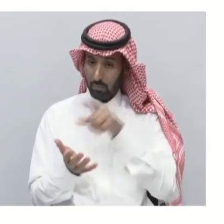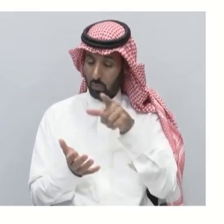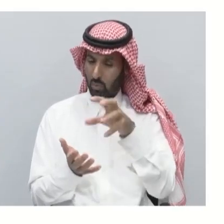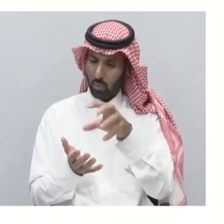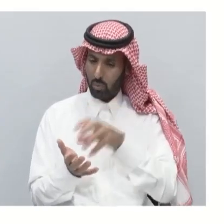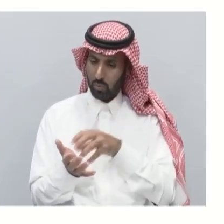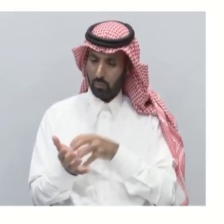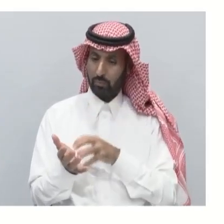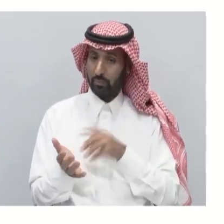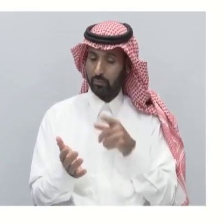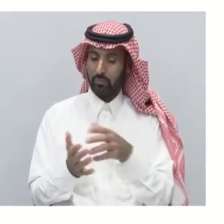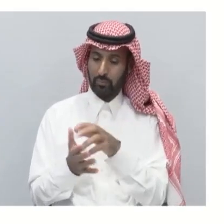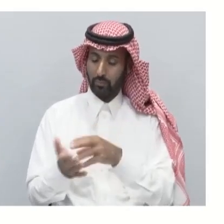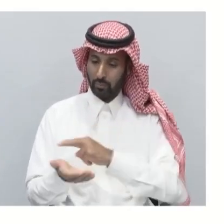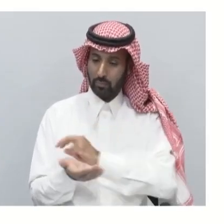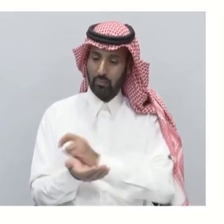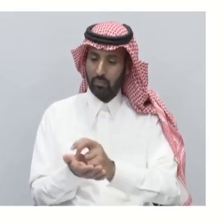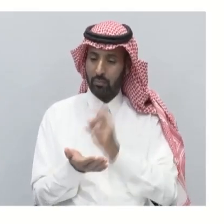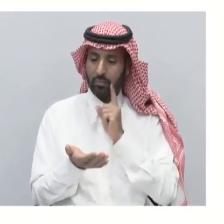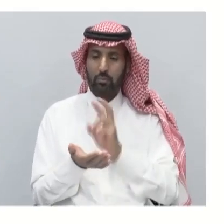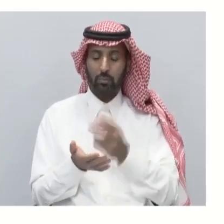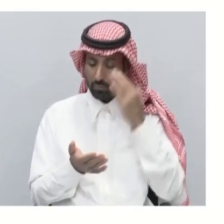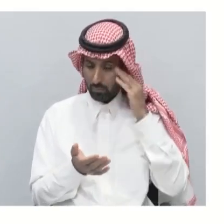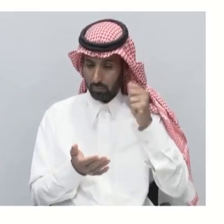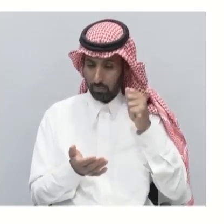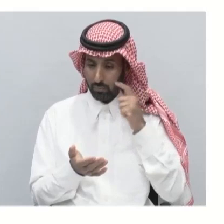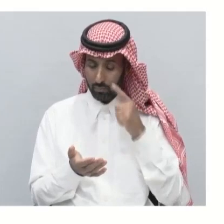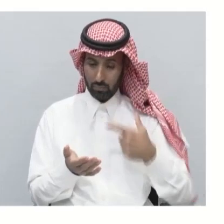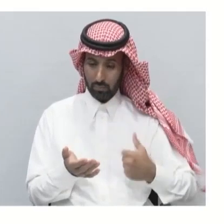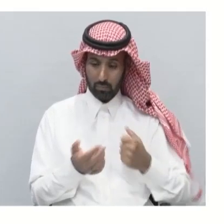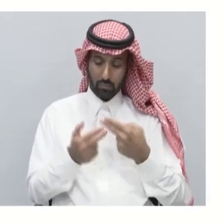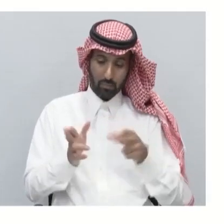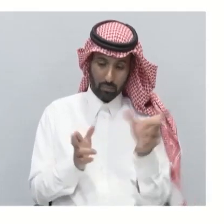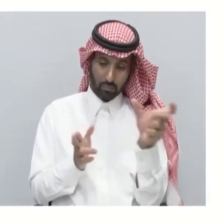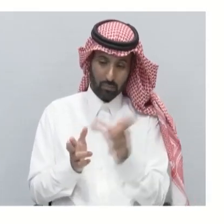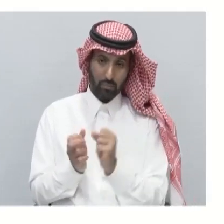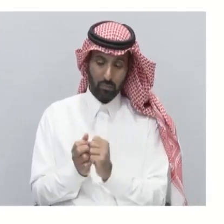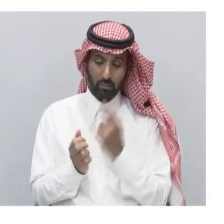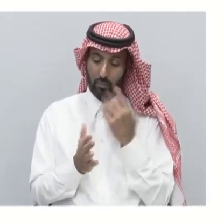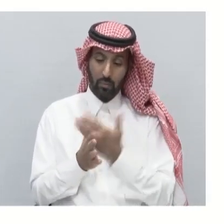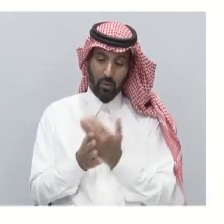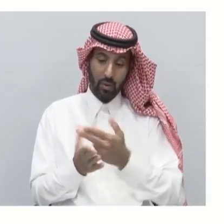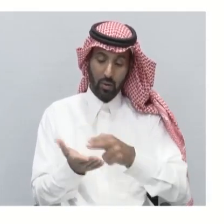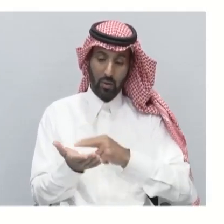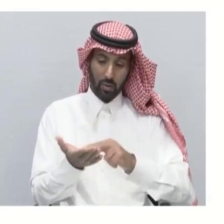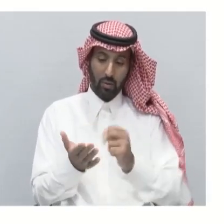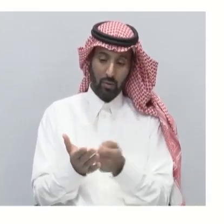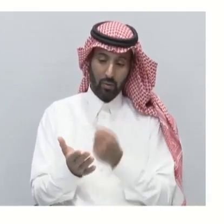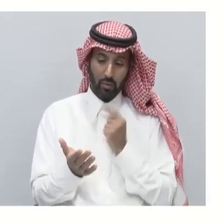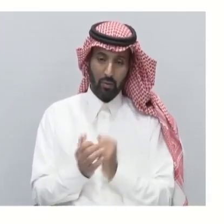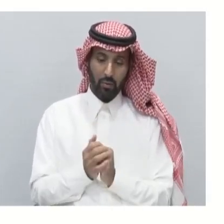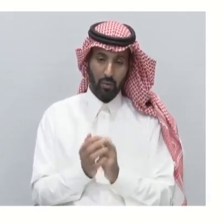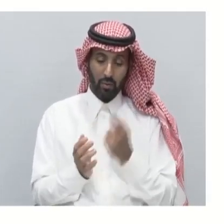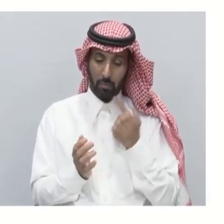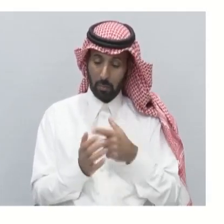questions. In your email, you have to include your greetings, my opening words, the reason for the writing,